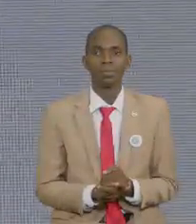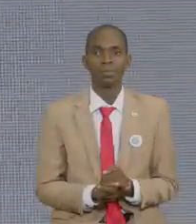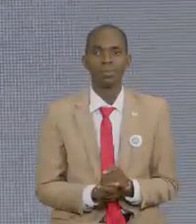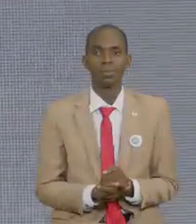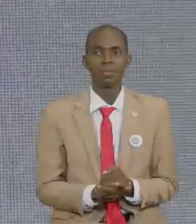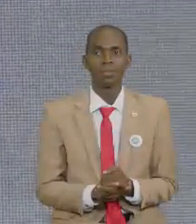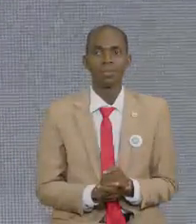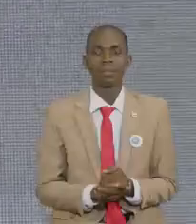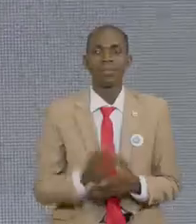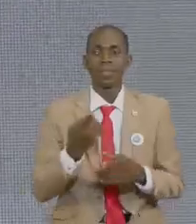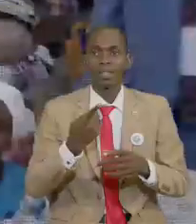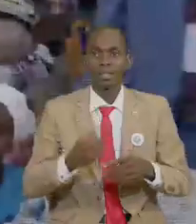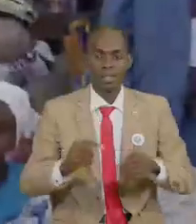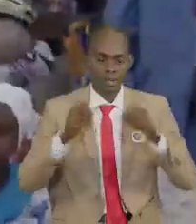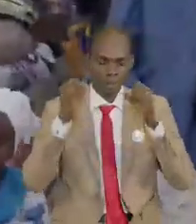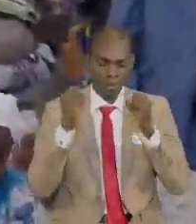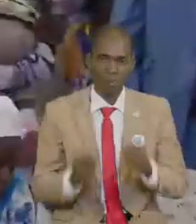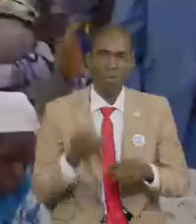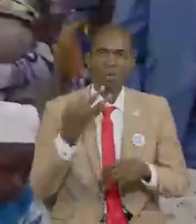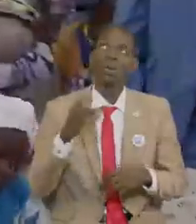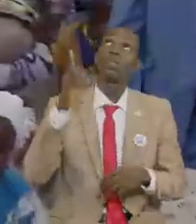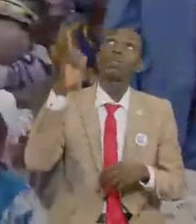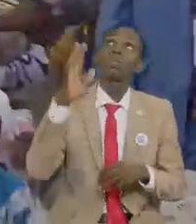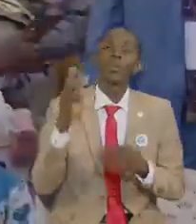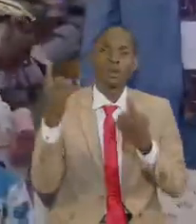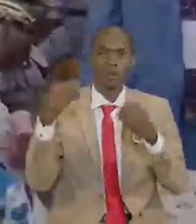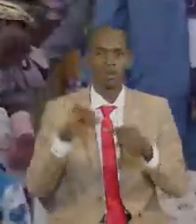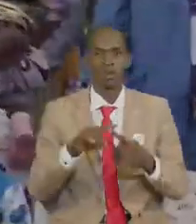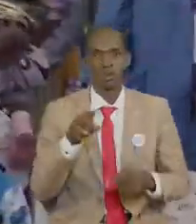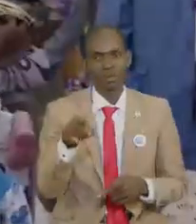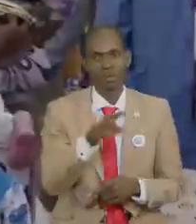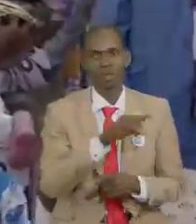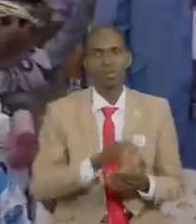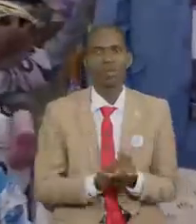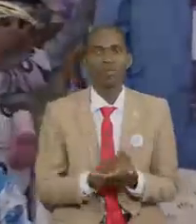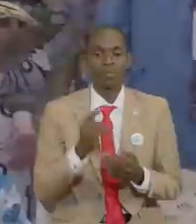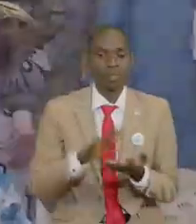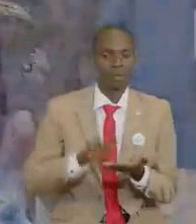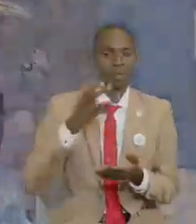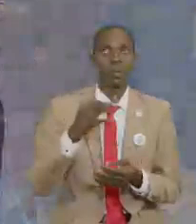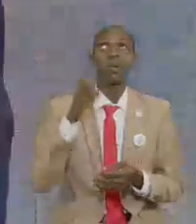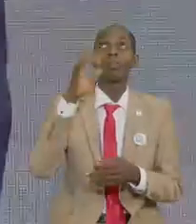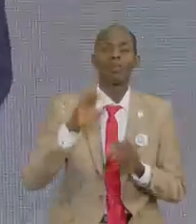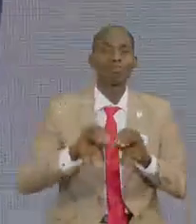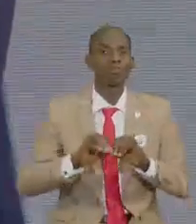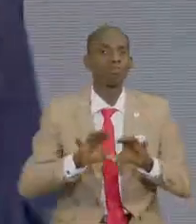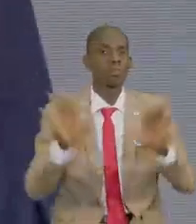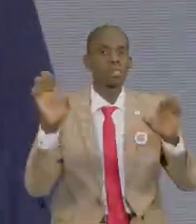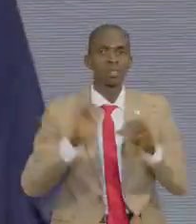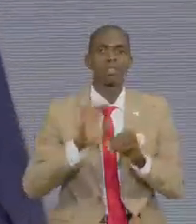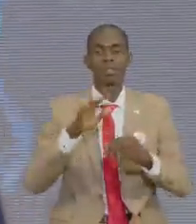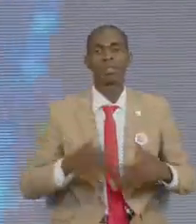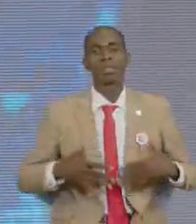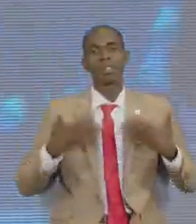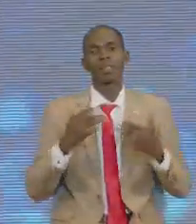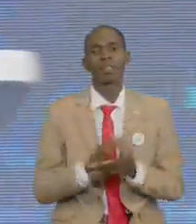The power of God coming to you. The glory of God shining in your life.